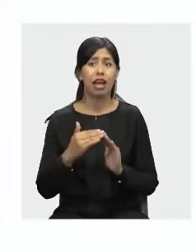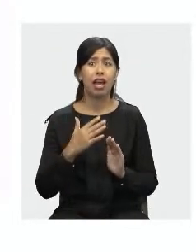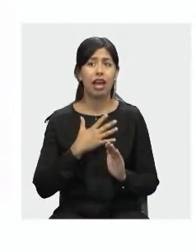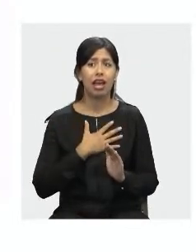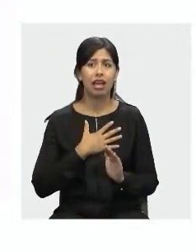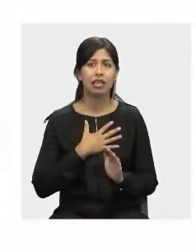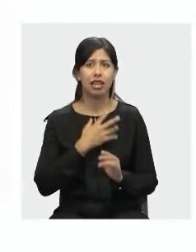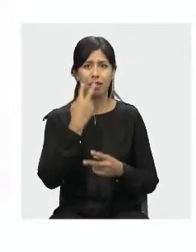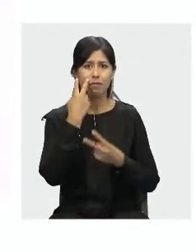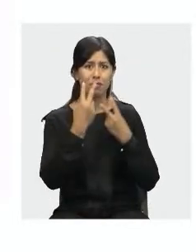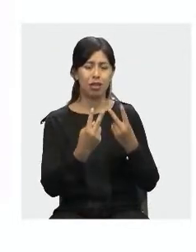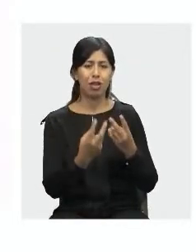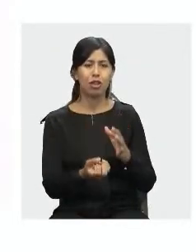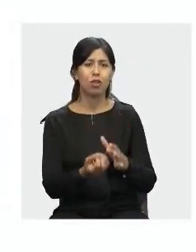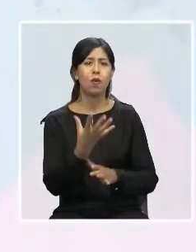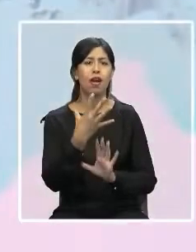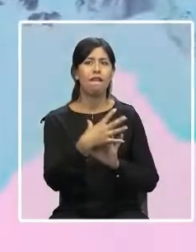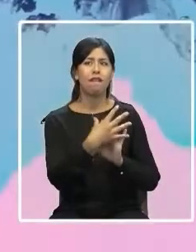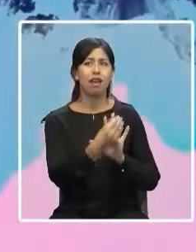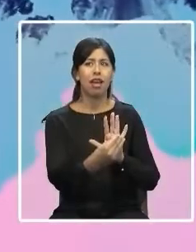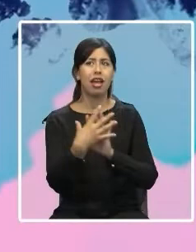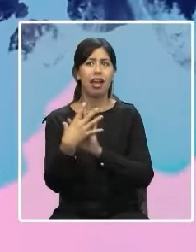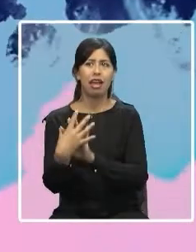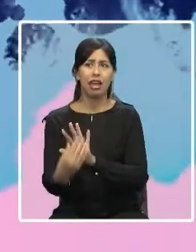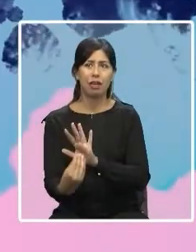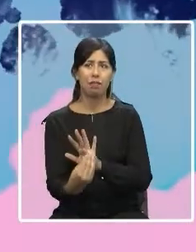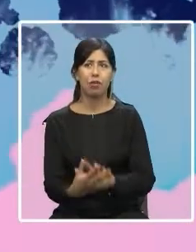Riley, Hi.